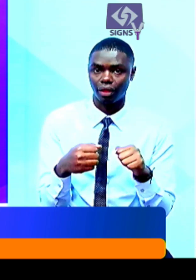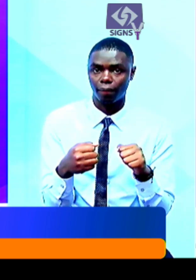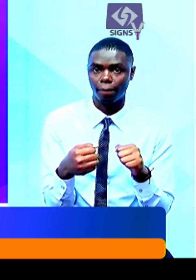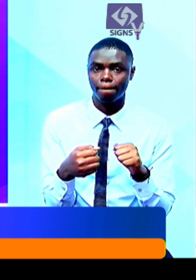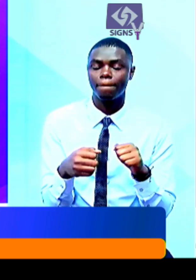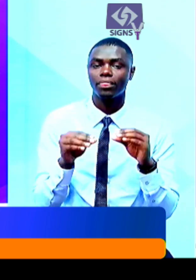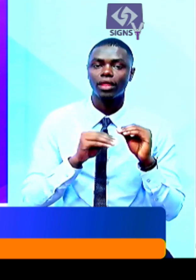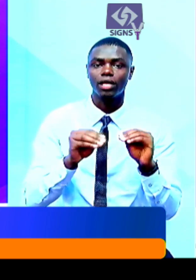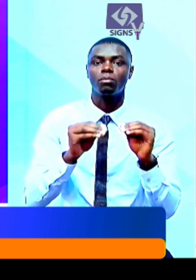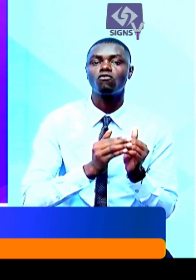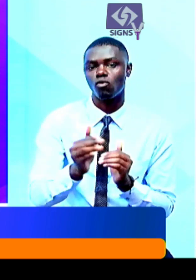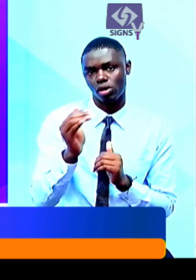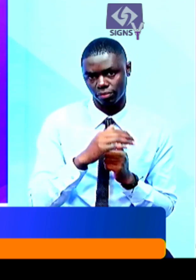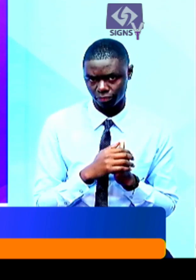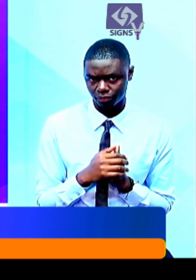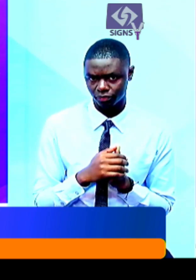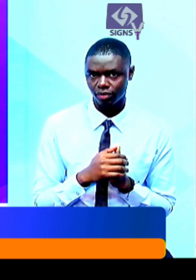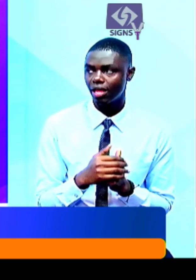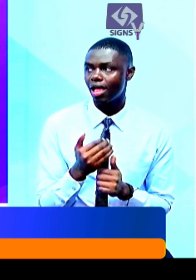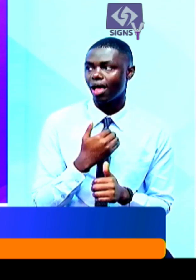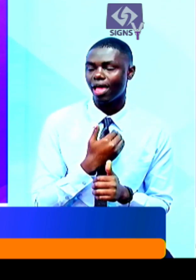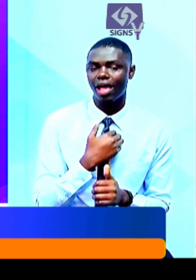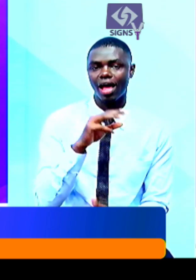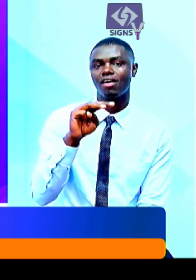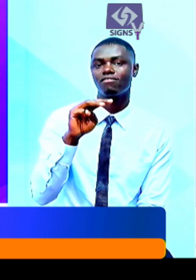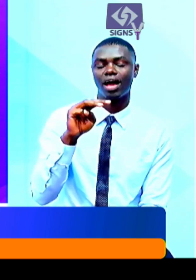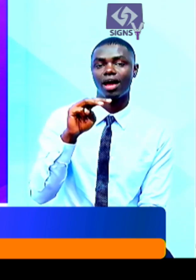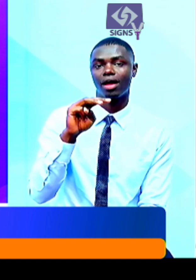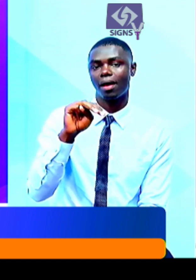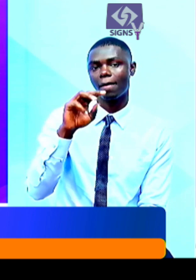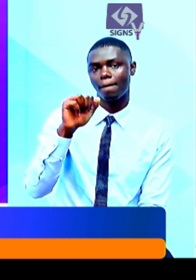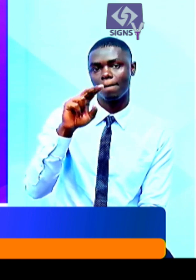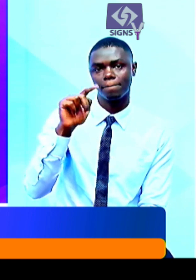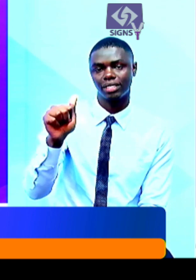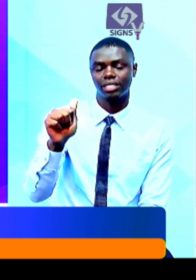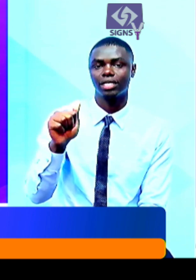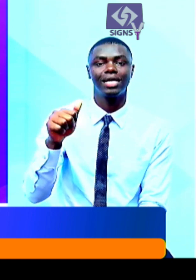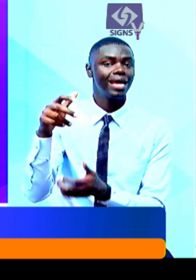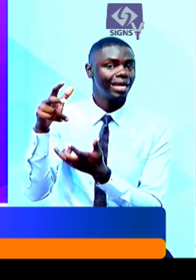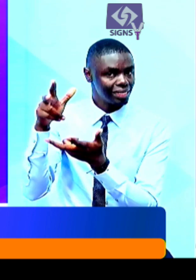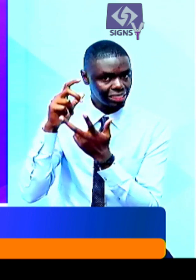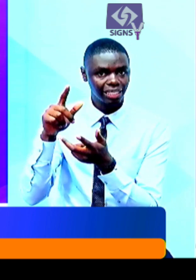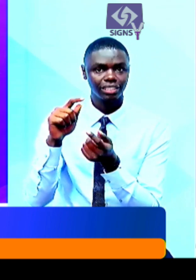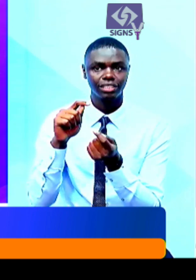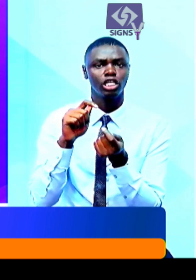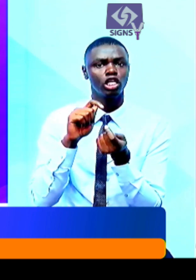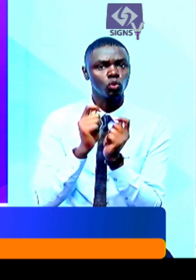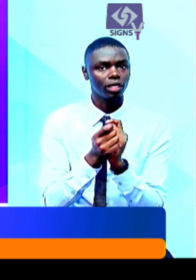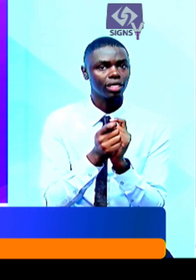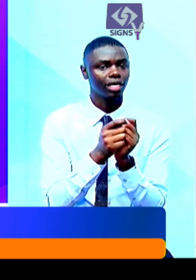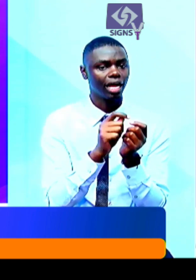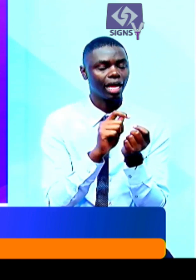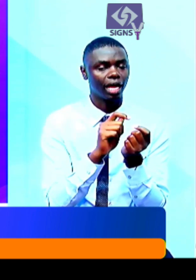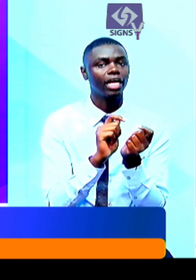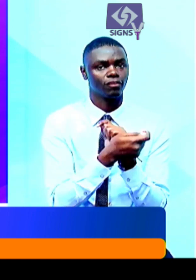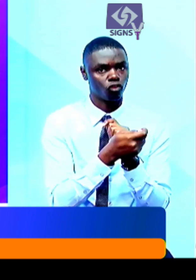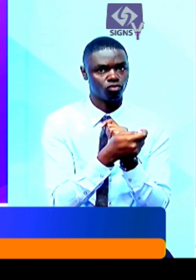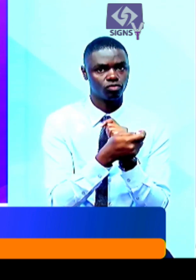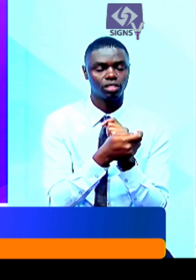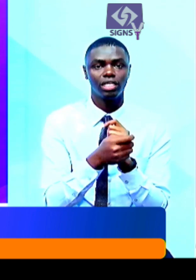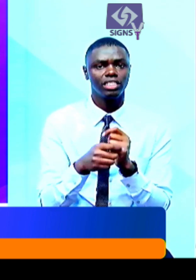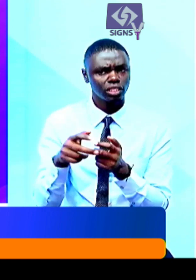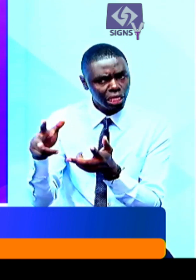move forward. Because I have a mantra called listen, tweak, and evolve. which means listen to people.